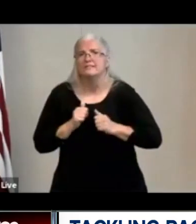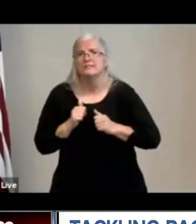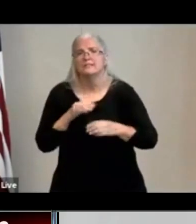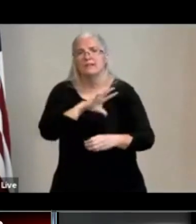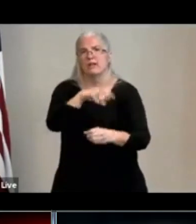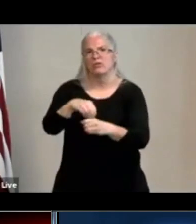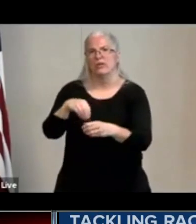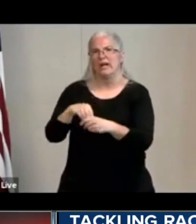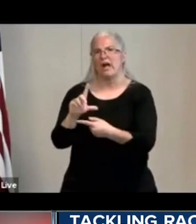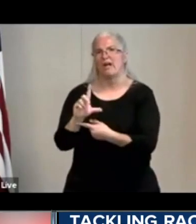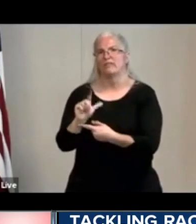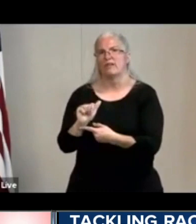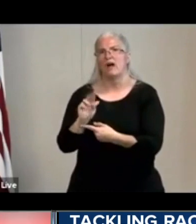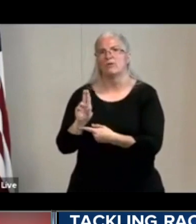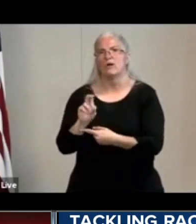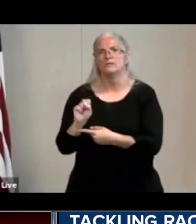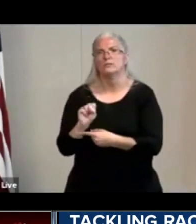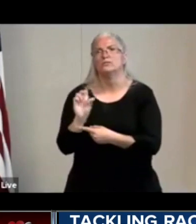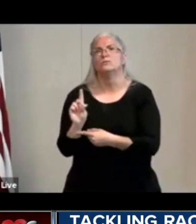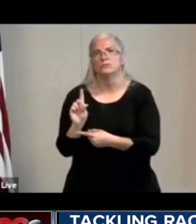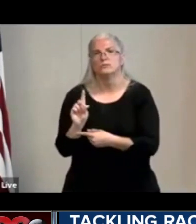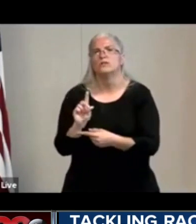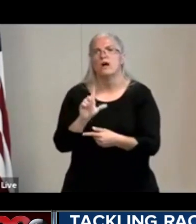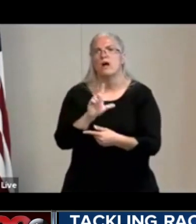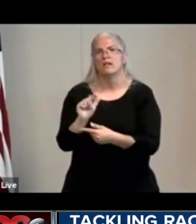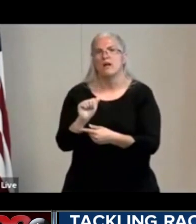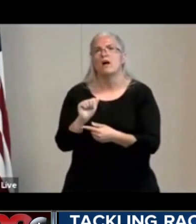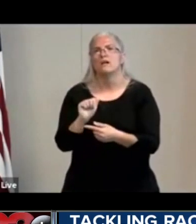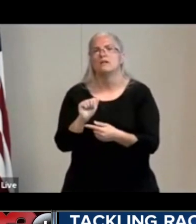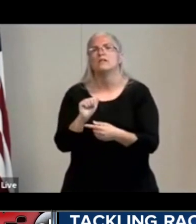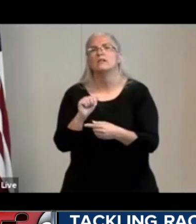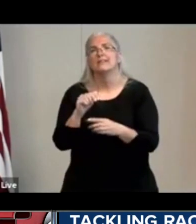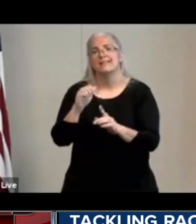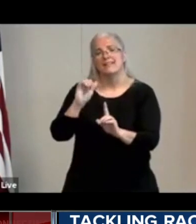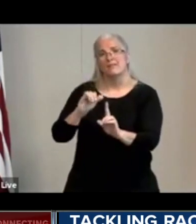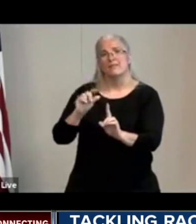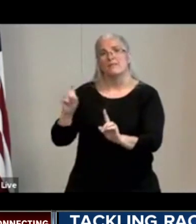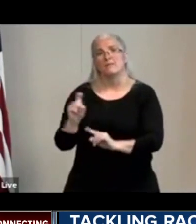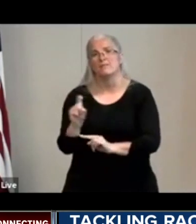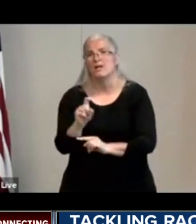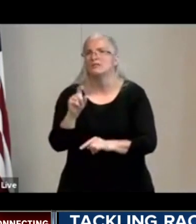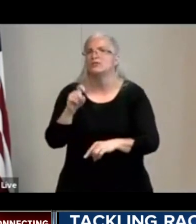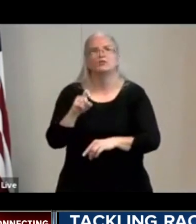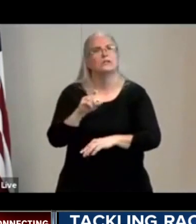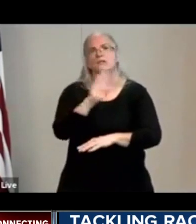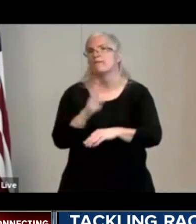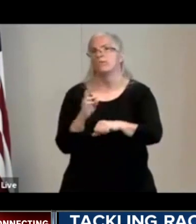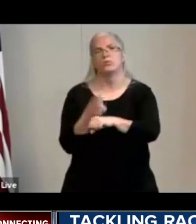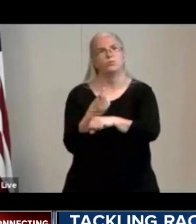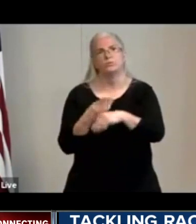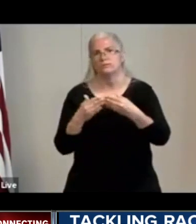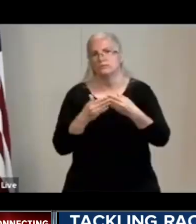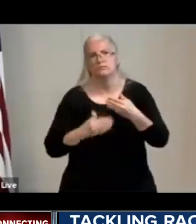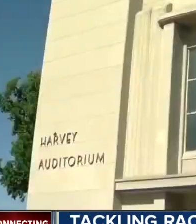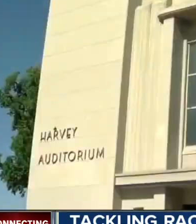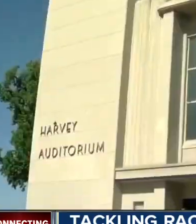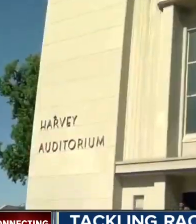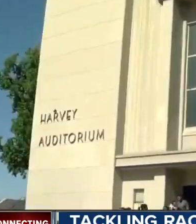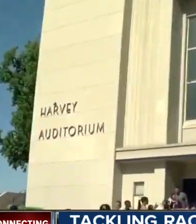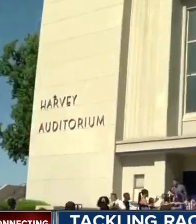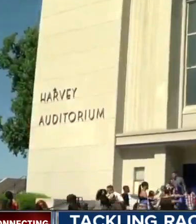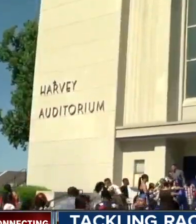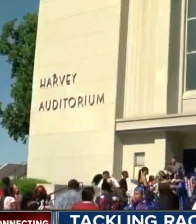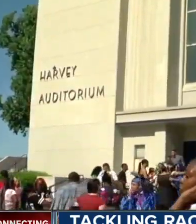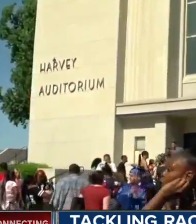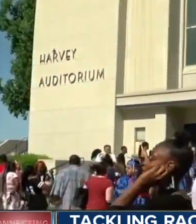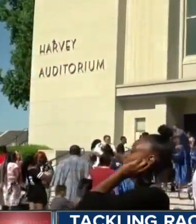one of many new initiatives to address race and racism in schools throughout California. According to the state superintendent, West Ed released research that